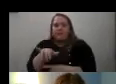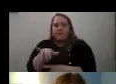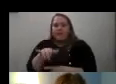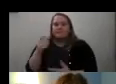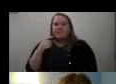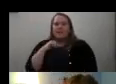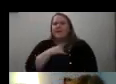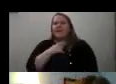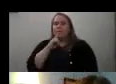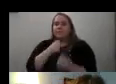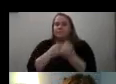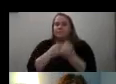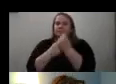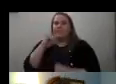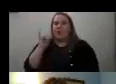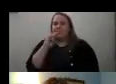groupie of Janet's now.